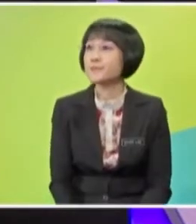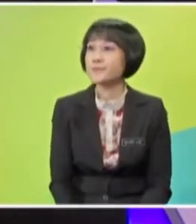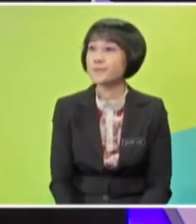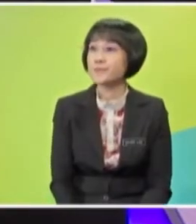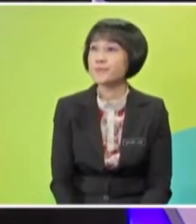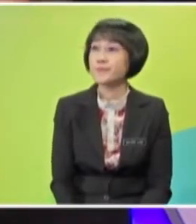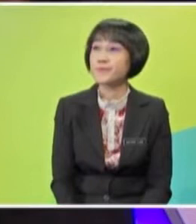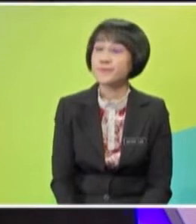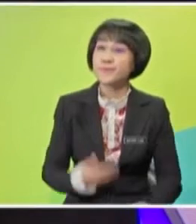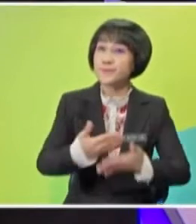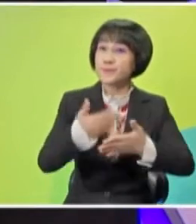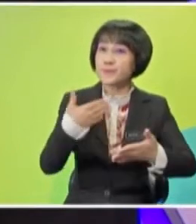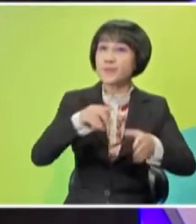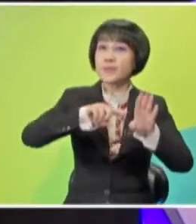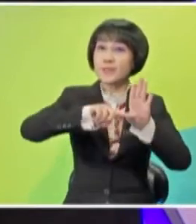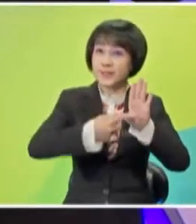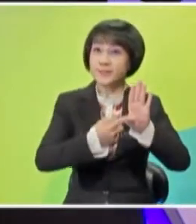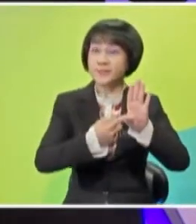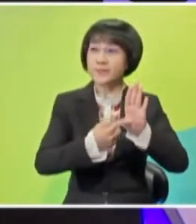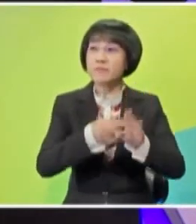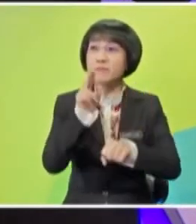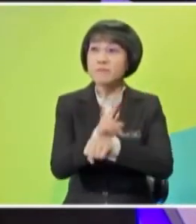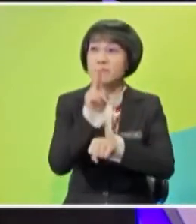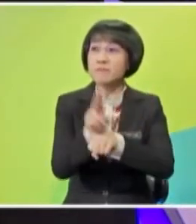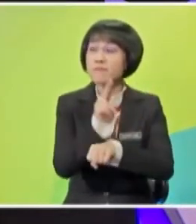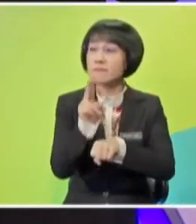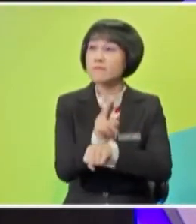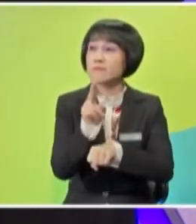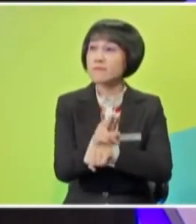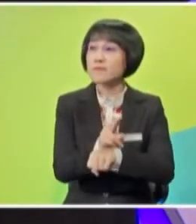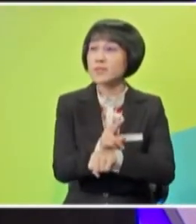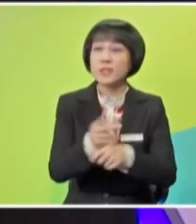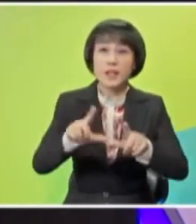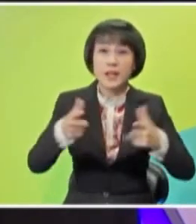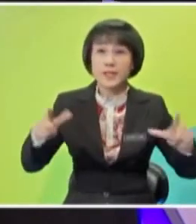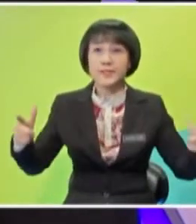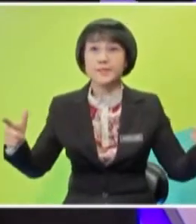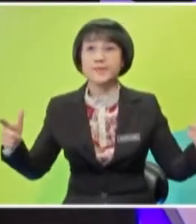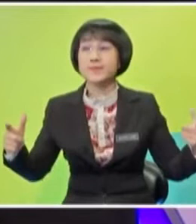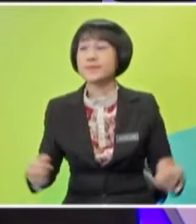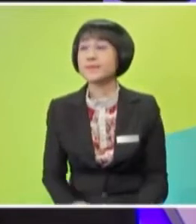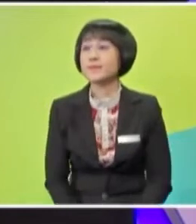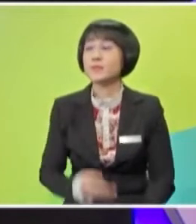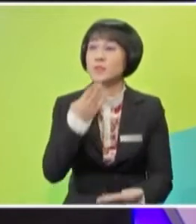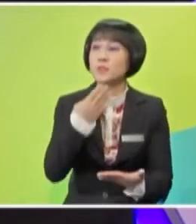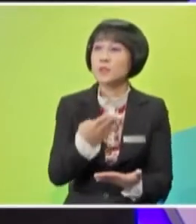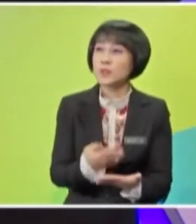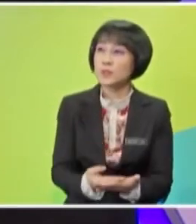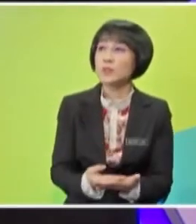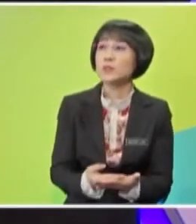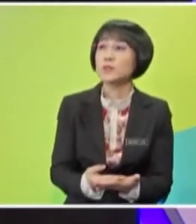So before we start using the language, right? So it is good to have a very